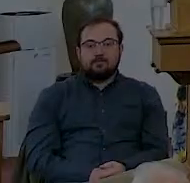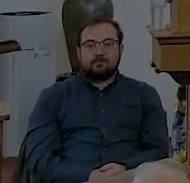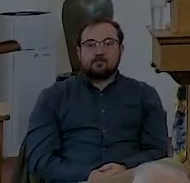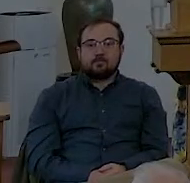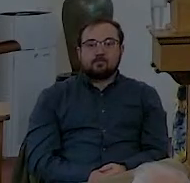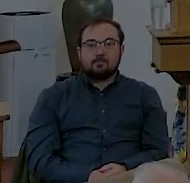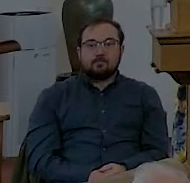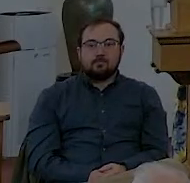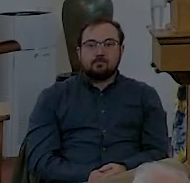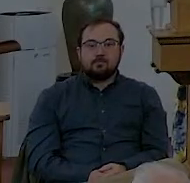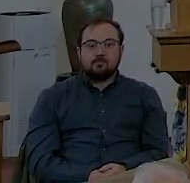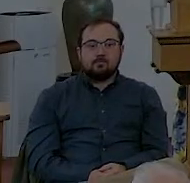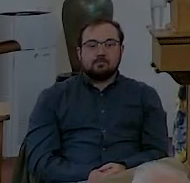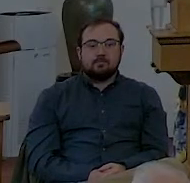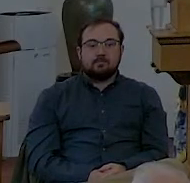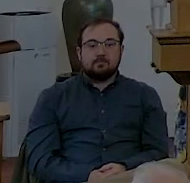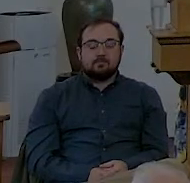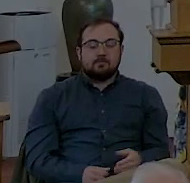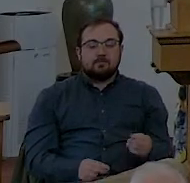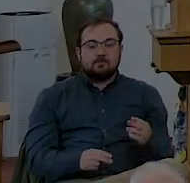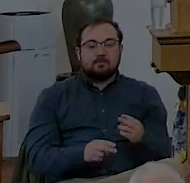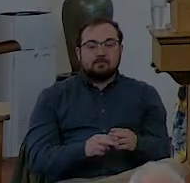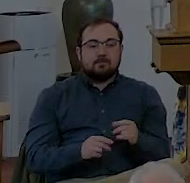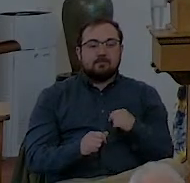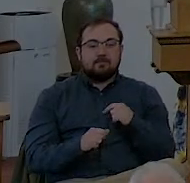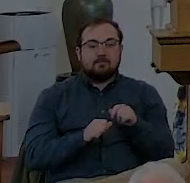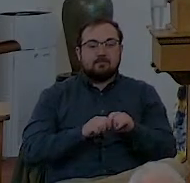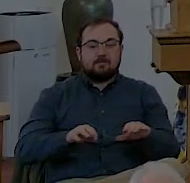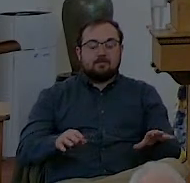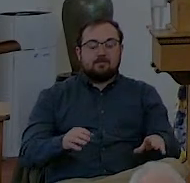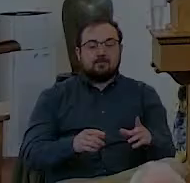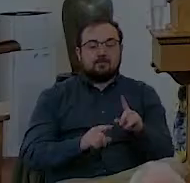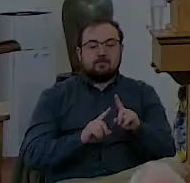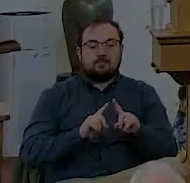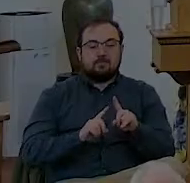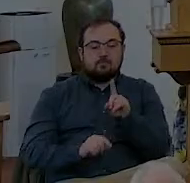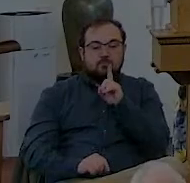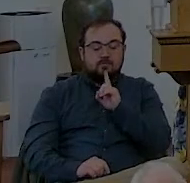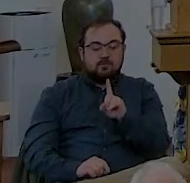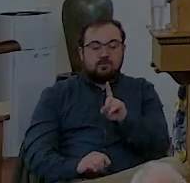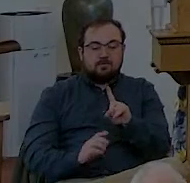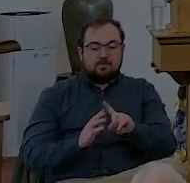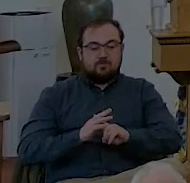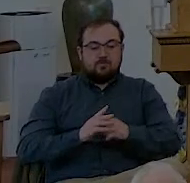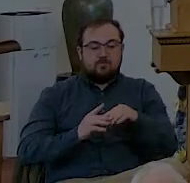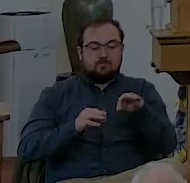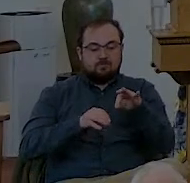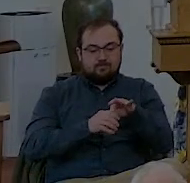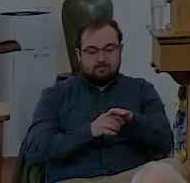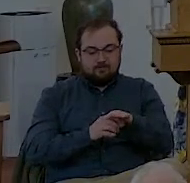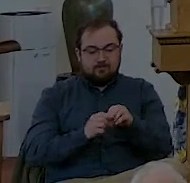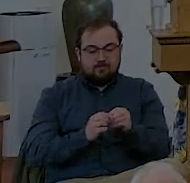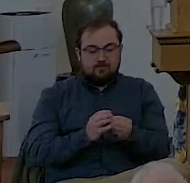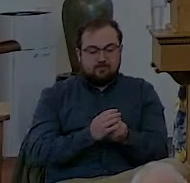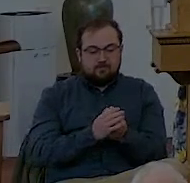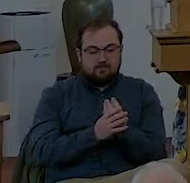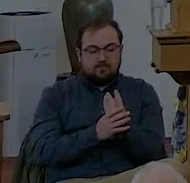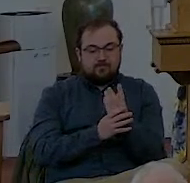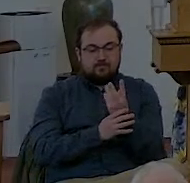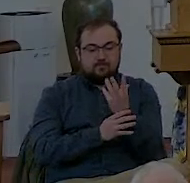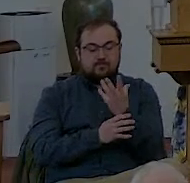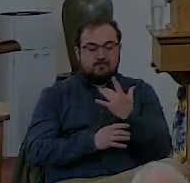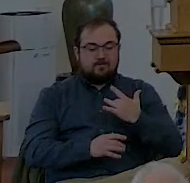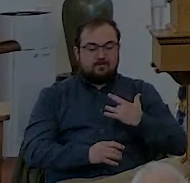In the name of Providence, which implants the seed, the future of the flower, and in